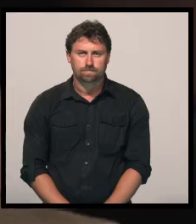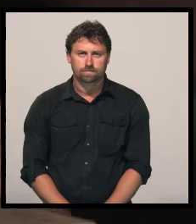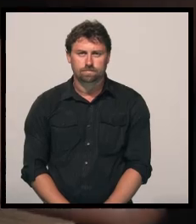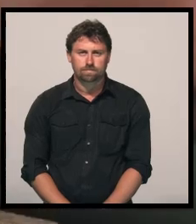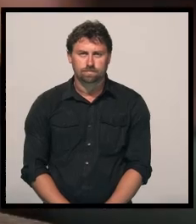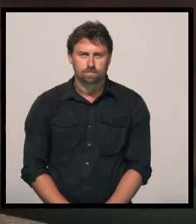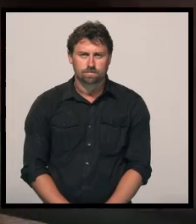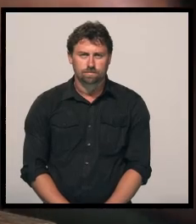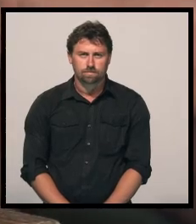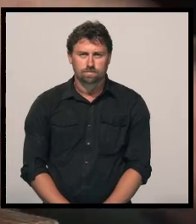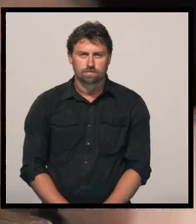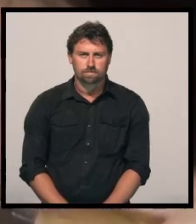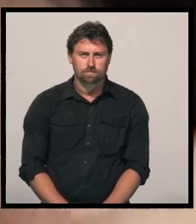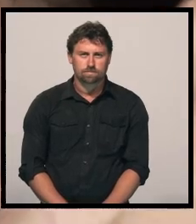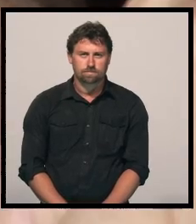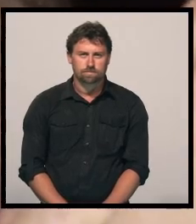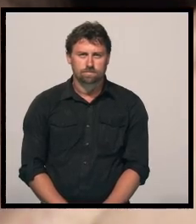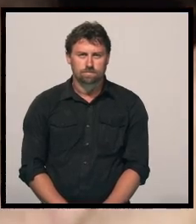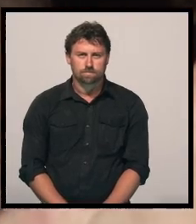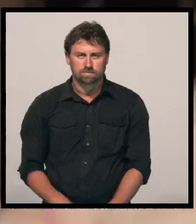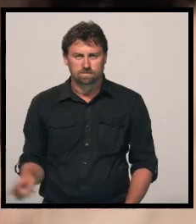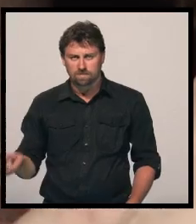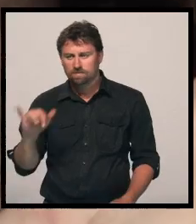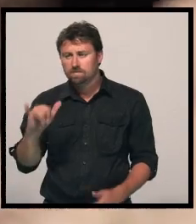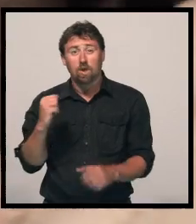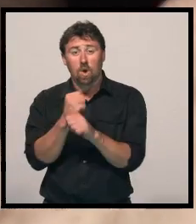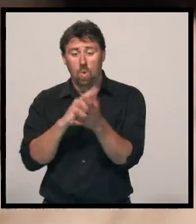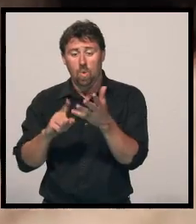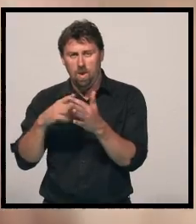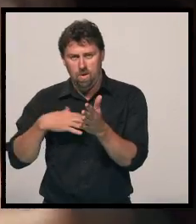It's got a bit of glue in there, we'll just move that out the way.